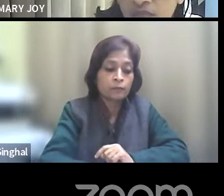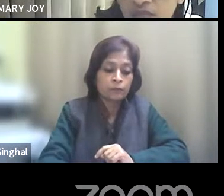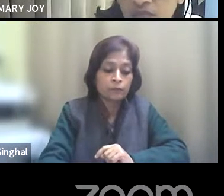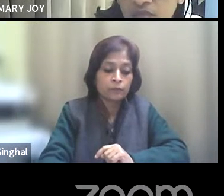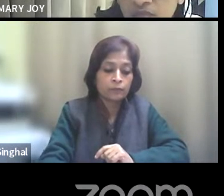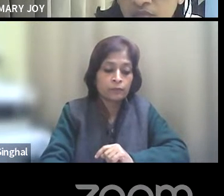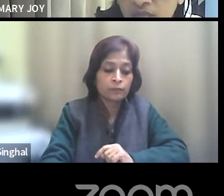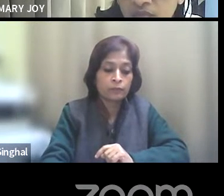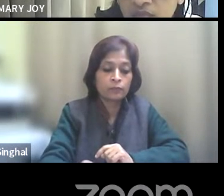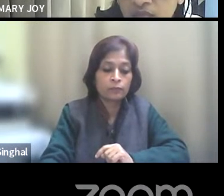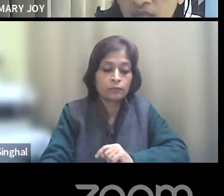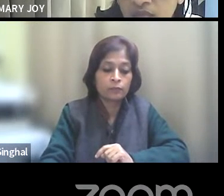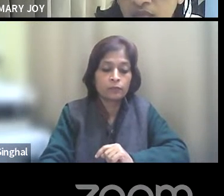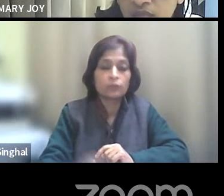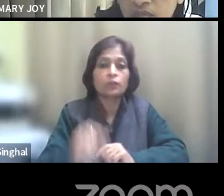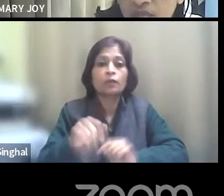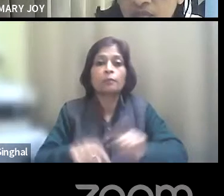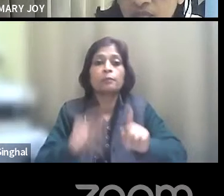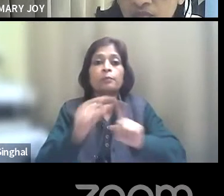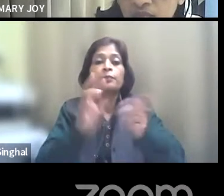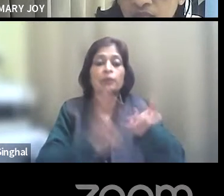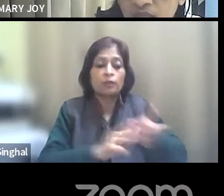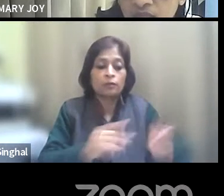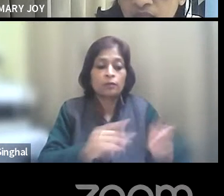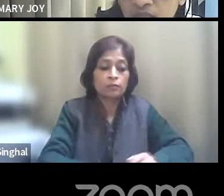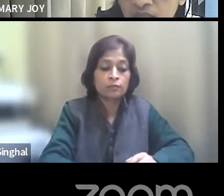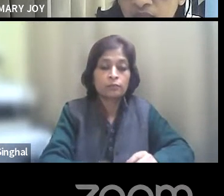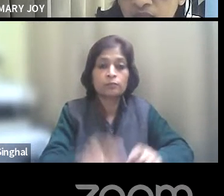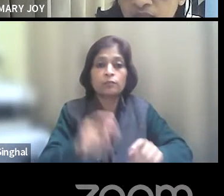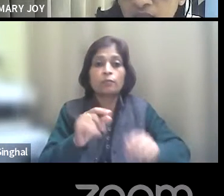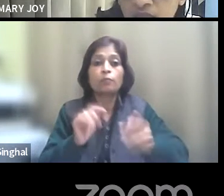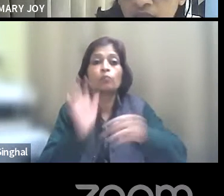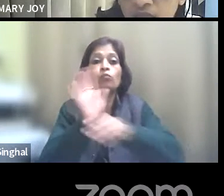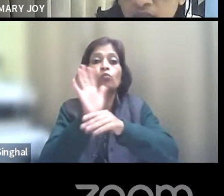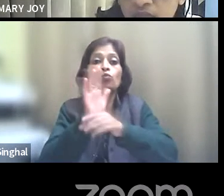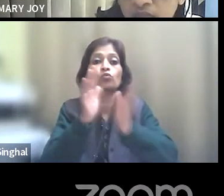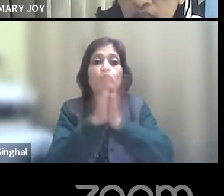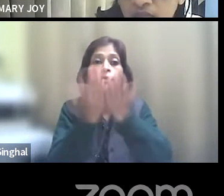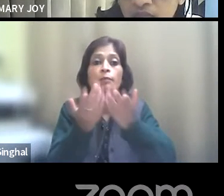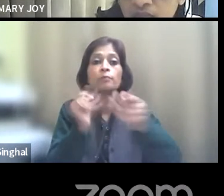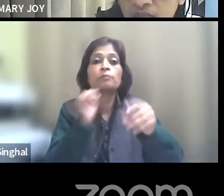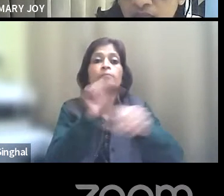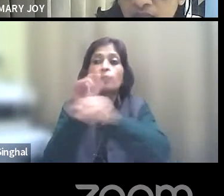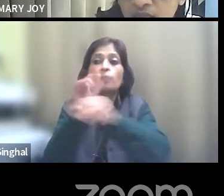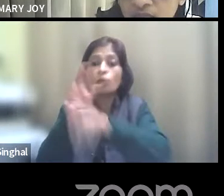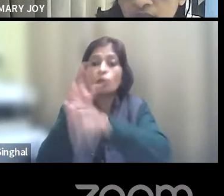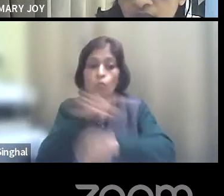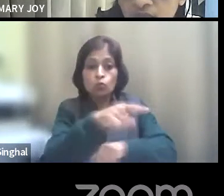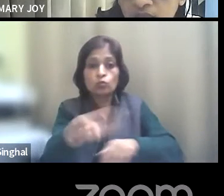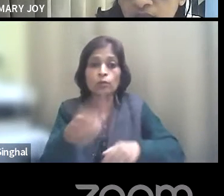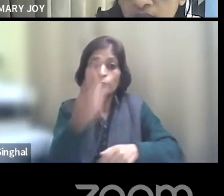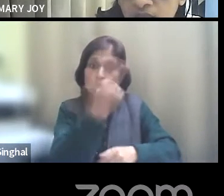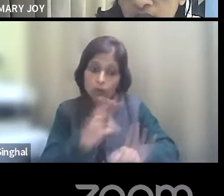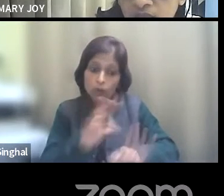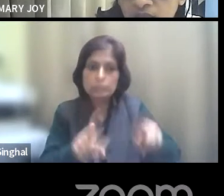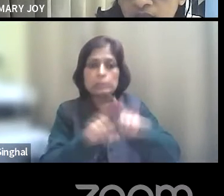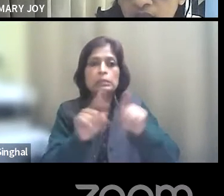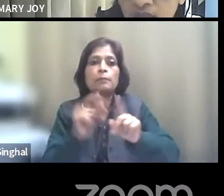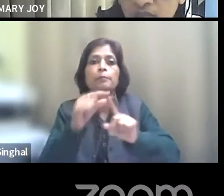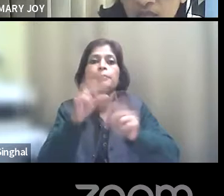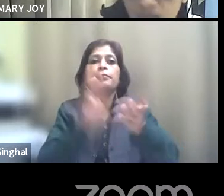on New Year's and Eid, only those cards which are made by children with disabilities. Wow. So look at the kind